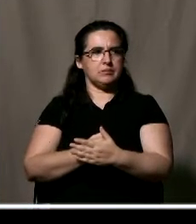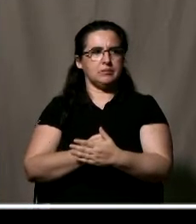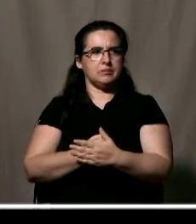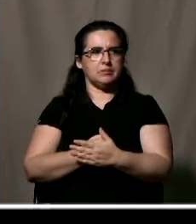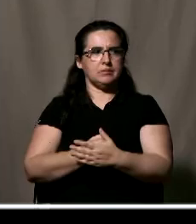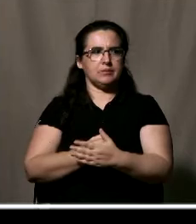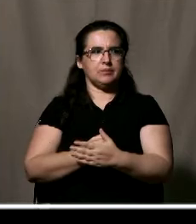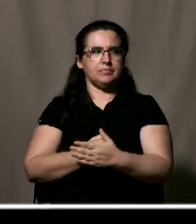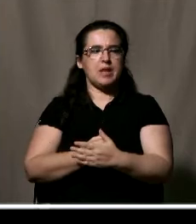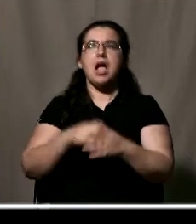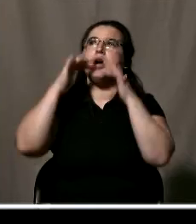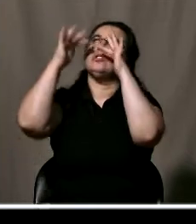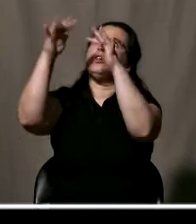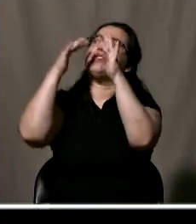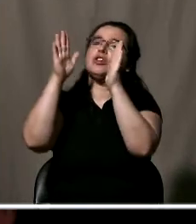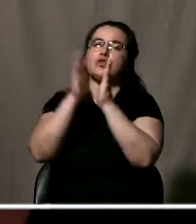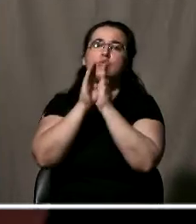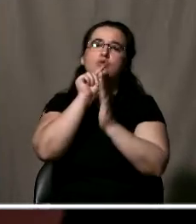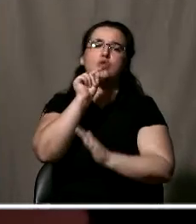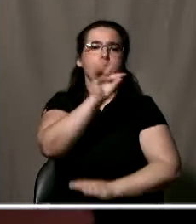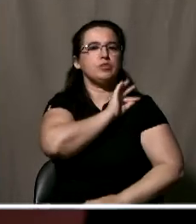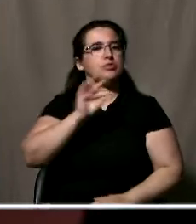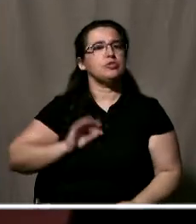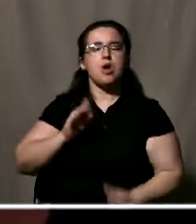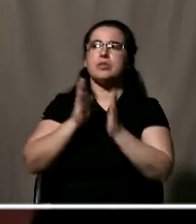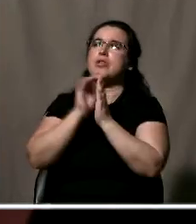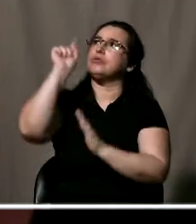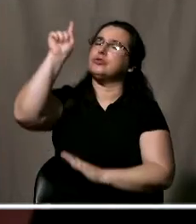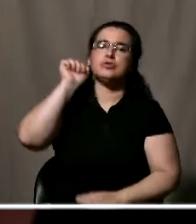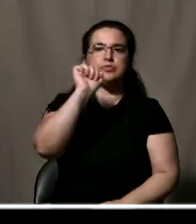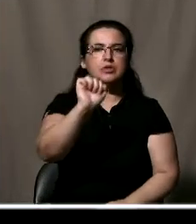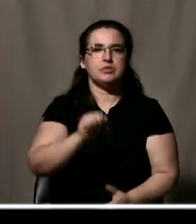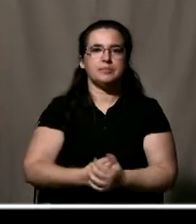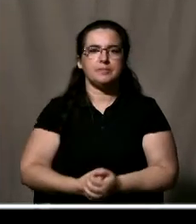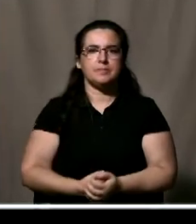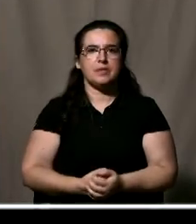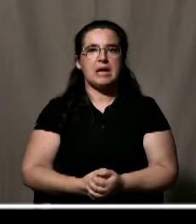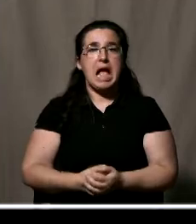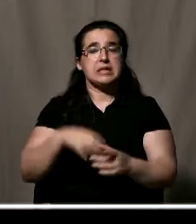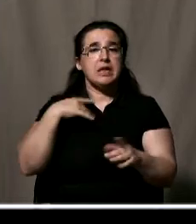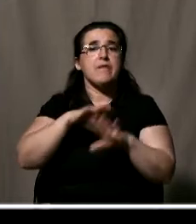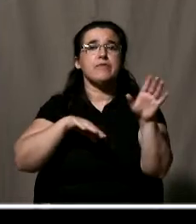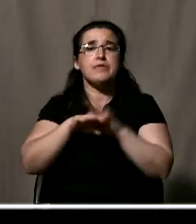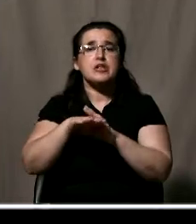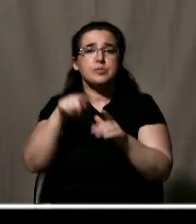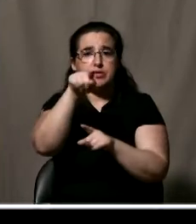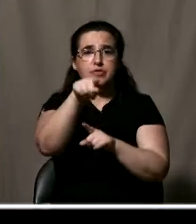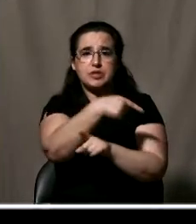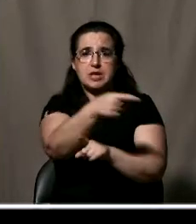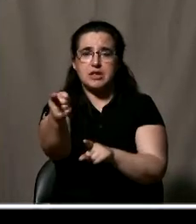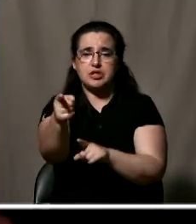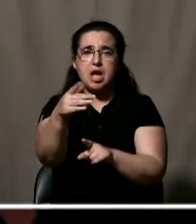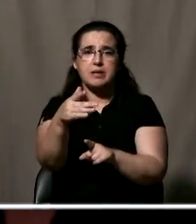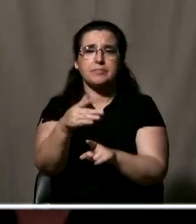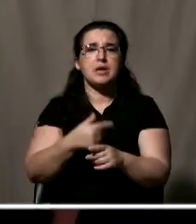your God. E louvareis o nome do Senhor o vosso Deus. Who has dealt wondrously with you. Que procedeu para convosco maravilhosamente. My people will not be put